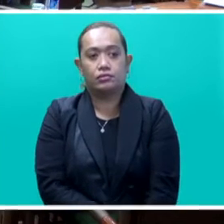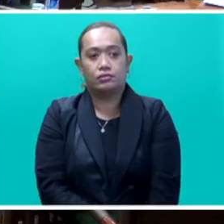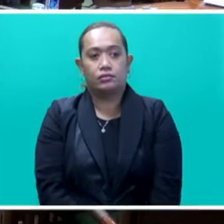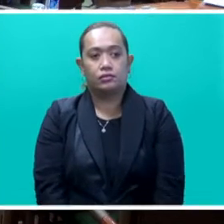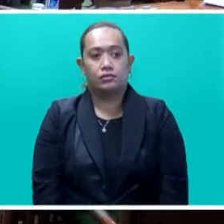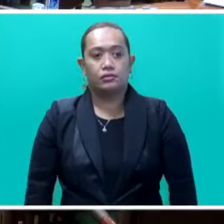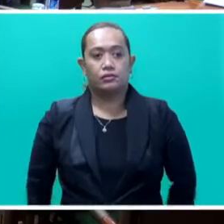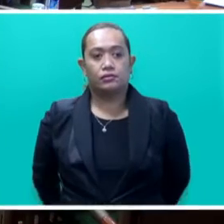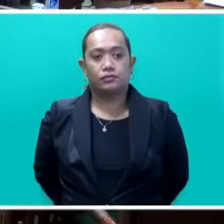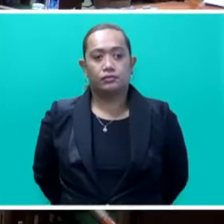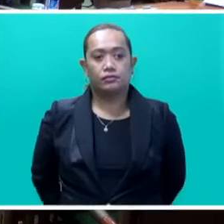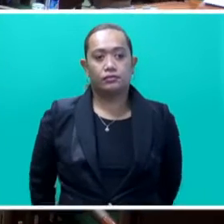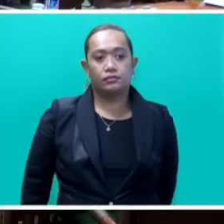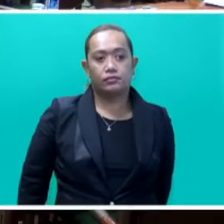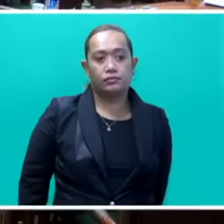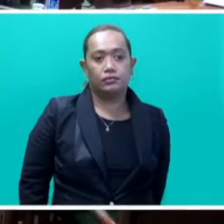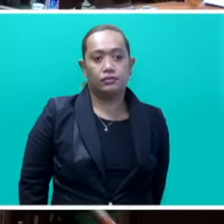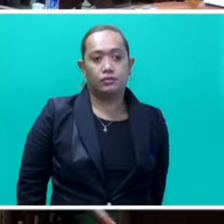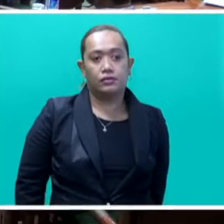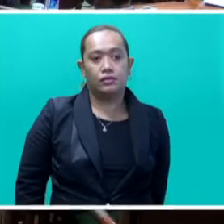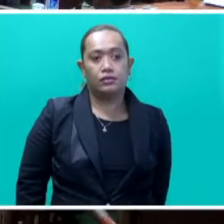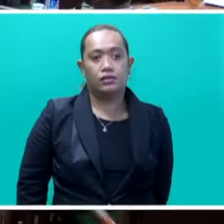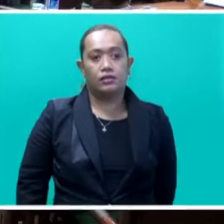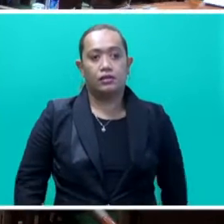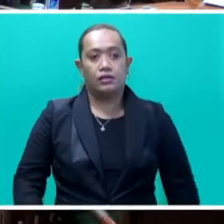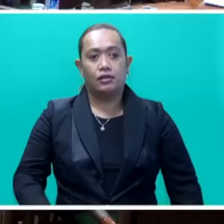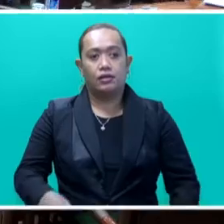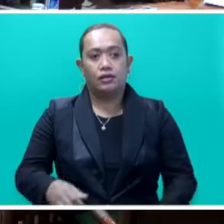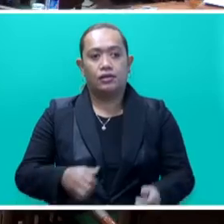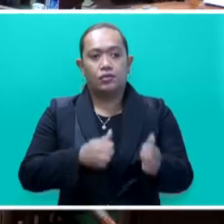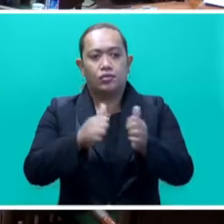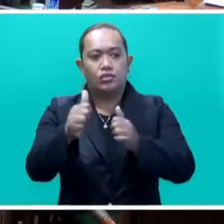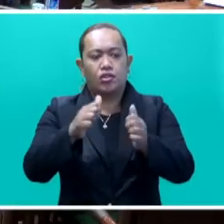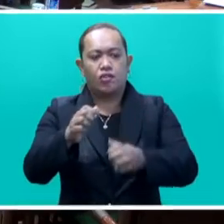Administration of oath or affirmation. Sachida Nand.